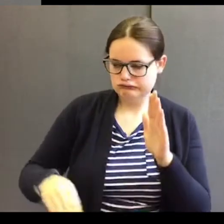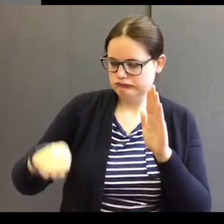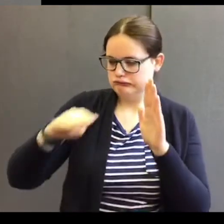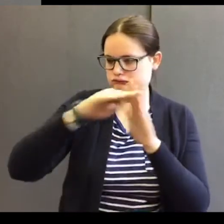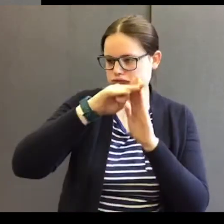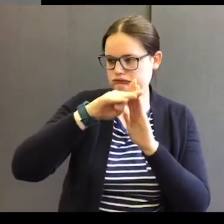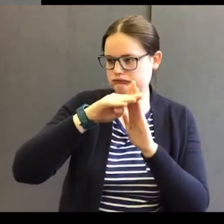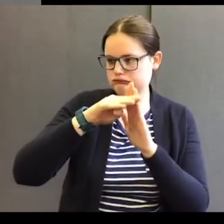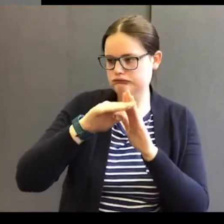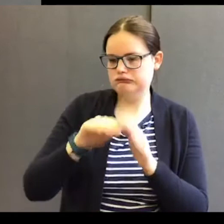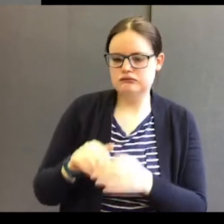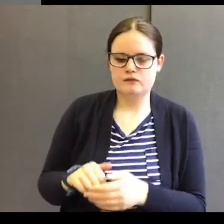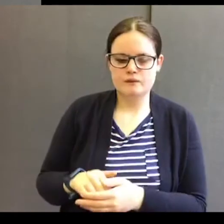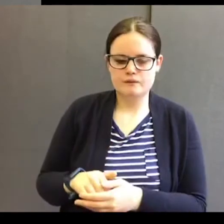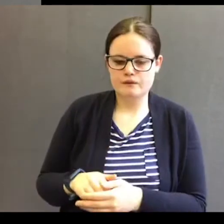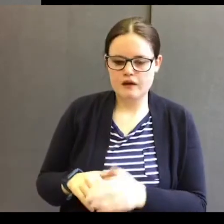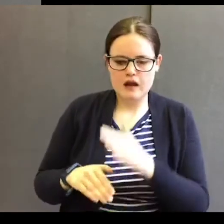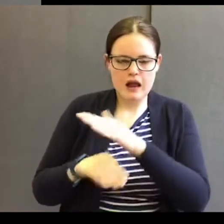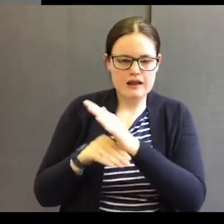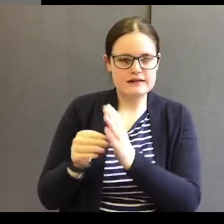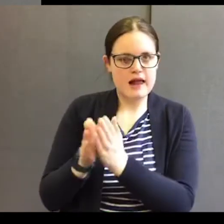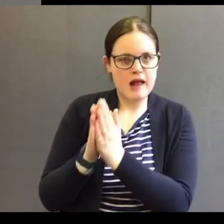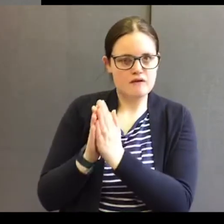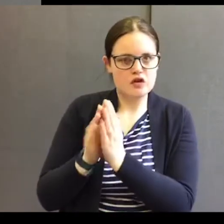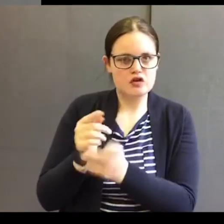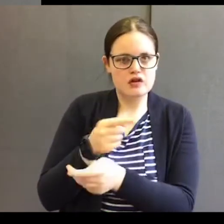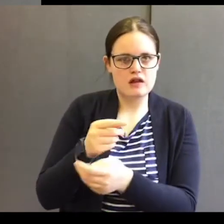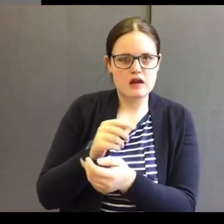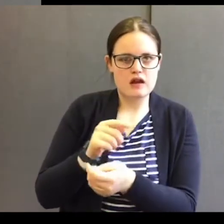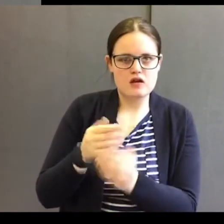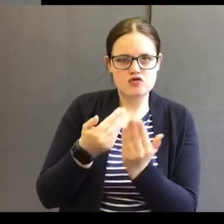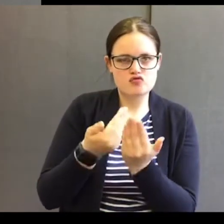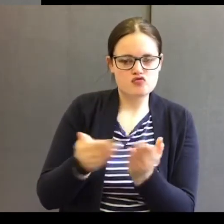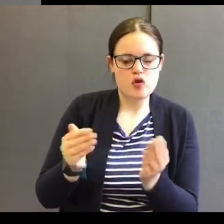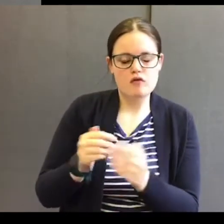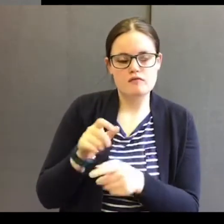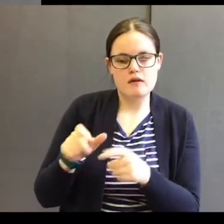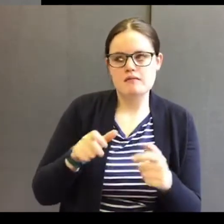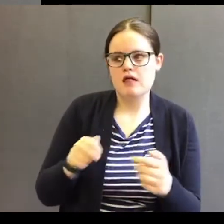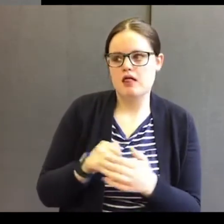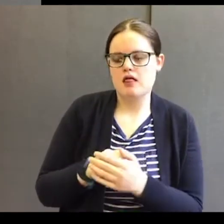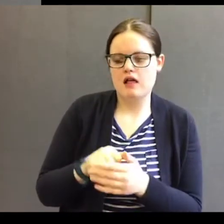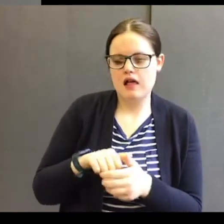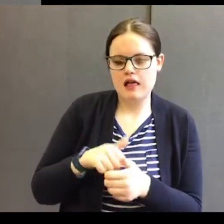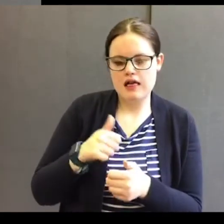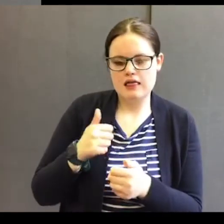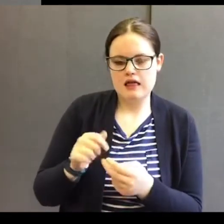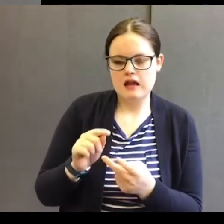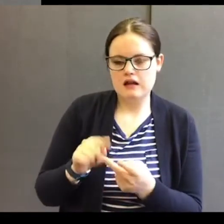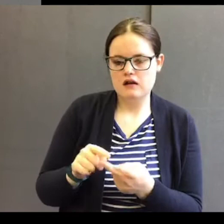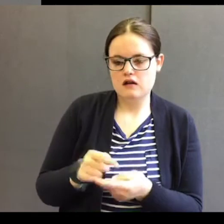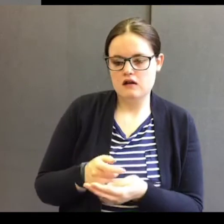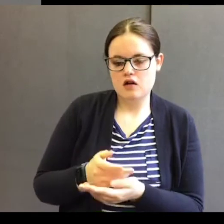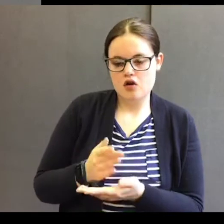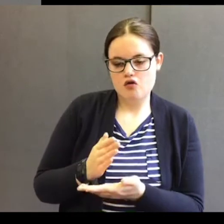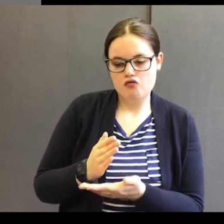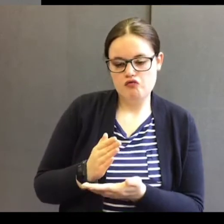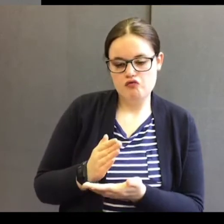position, their status, the outward religion that they promoted. And then there was the